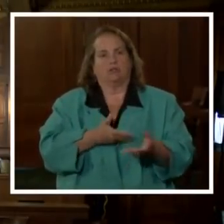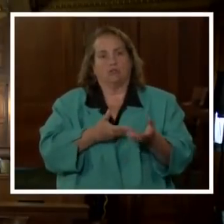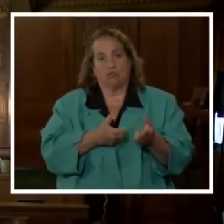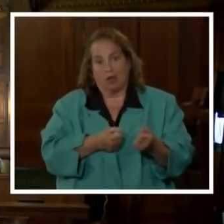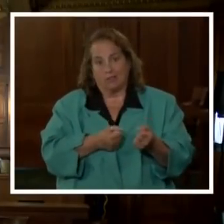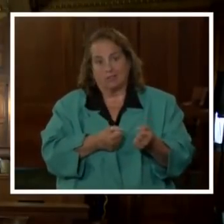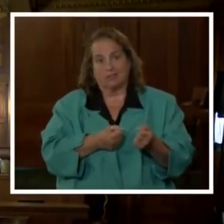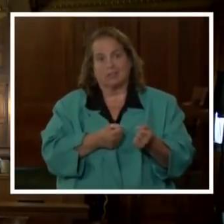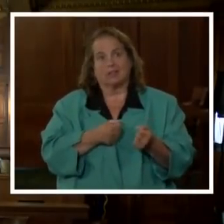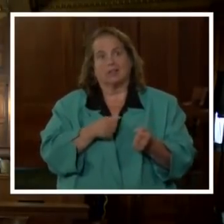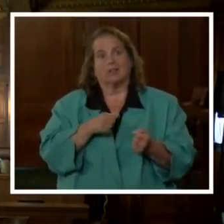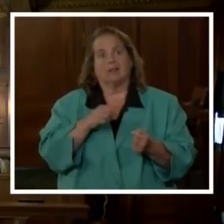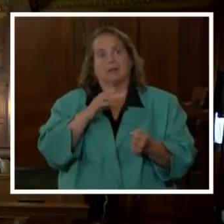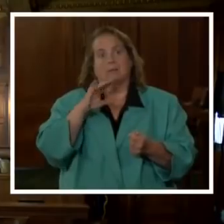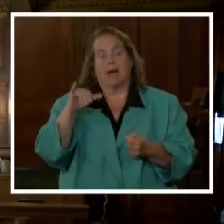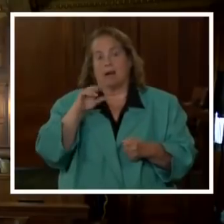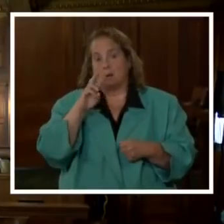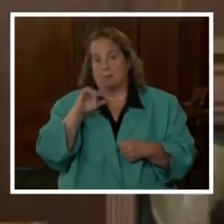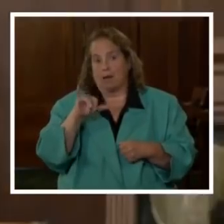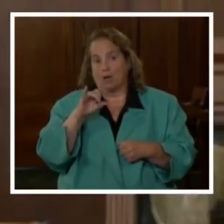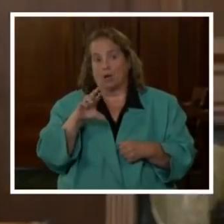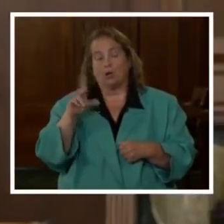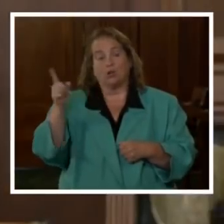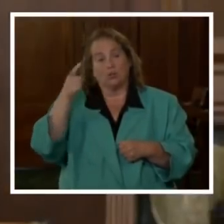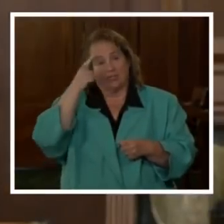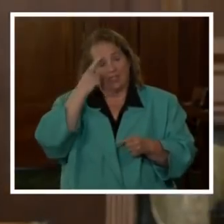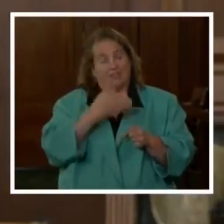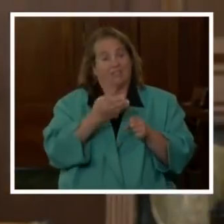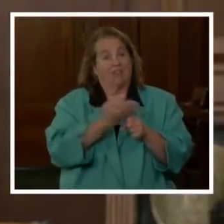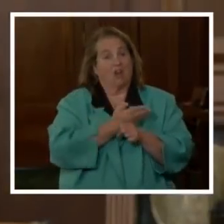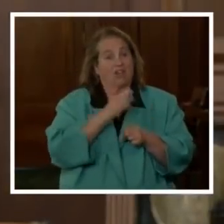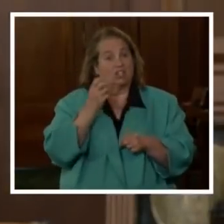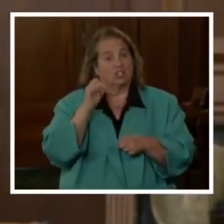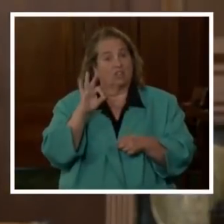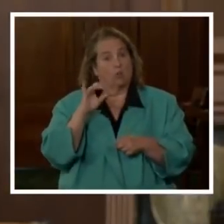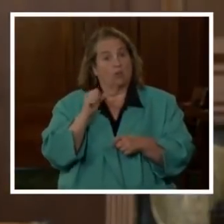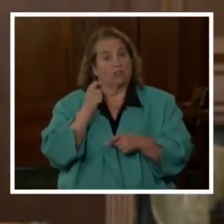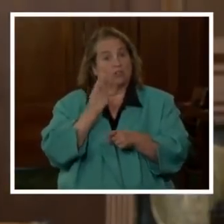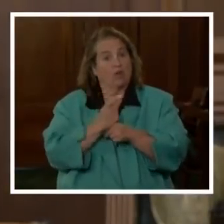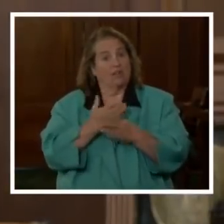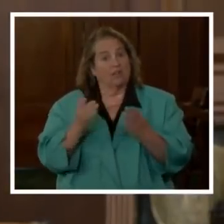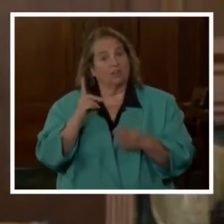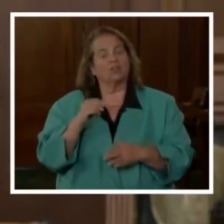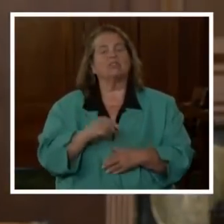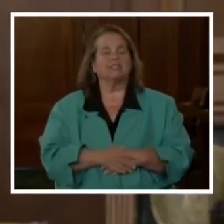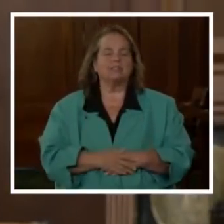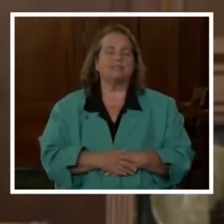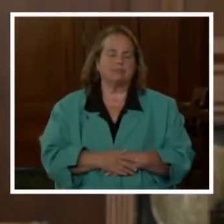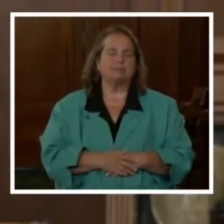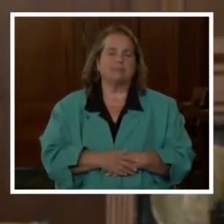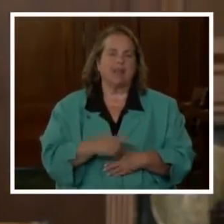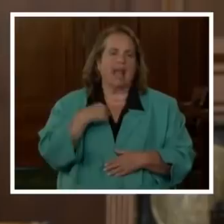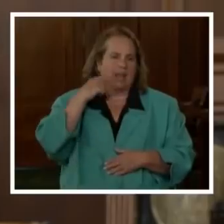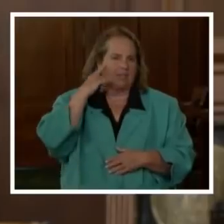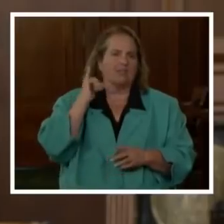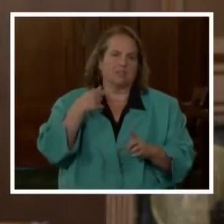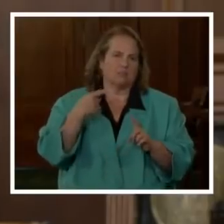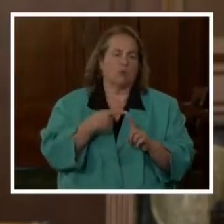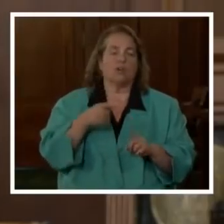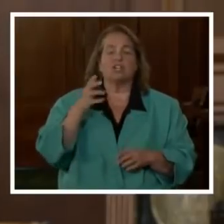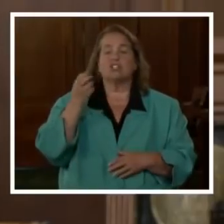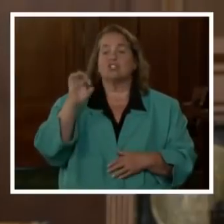come in that direction? Did he do the right thing? I believe at this point that Chief Conrad, who's somebody I've known,